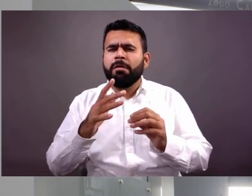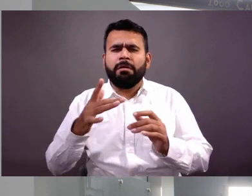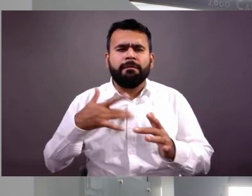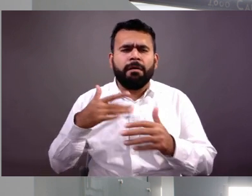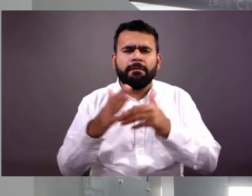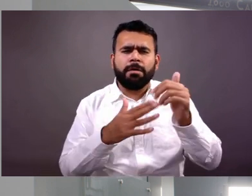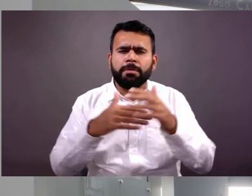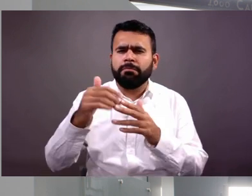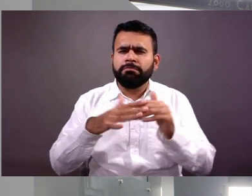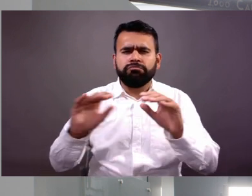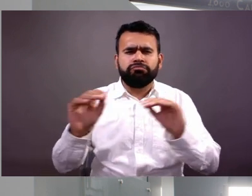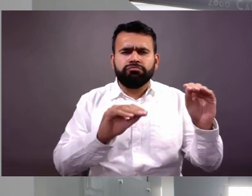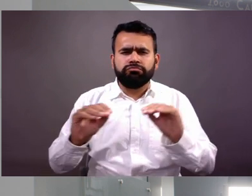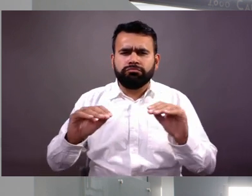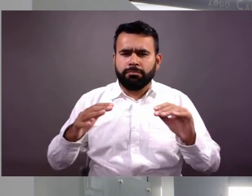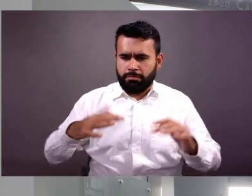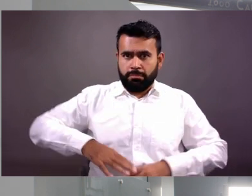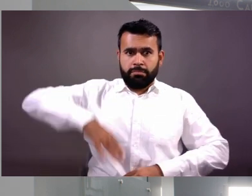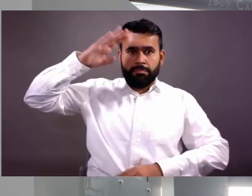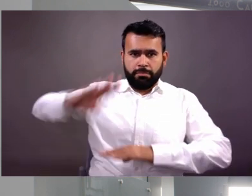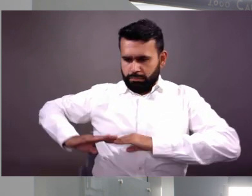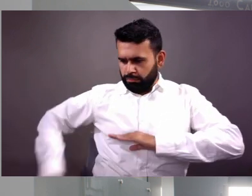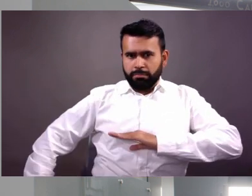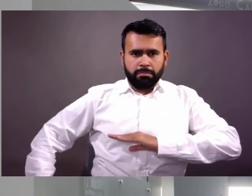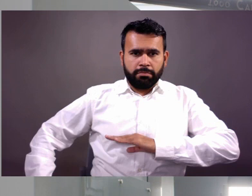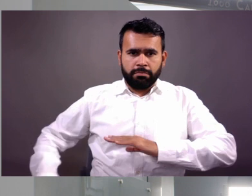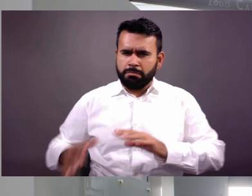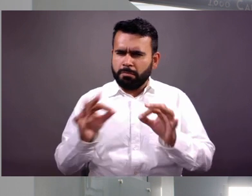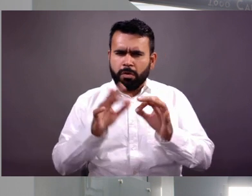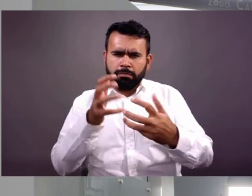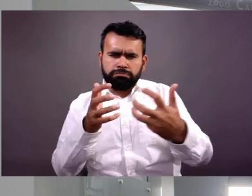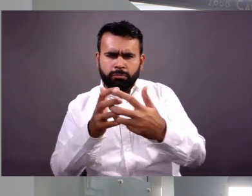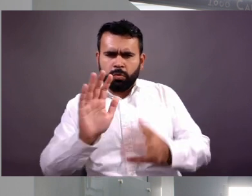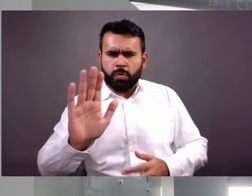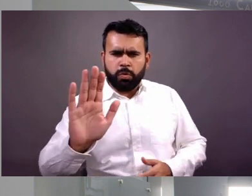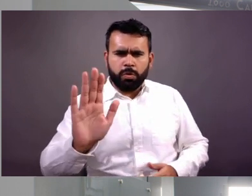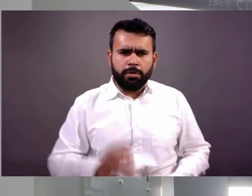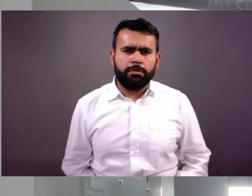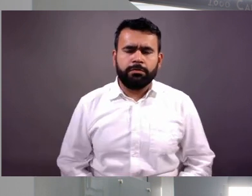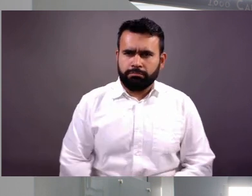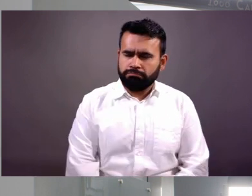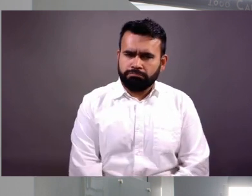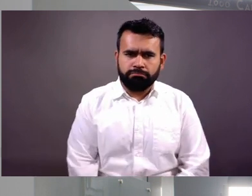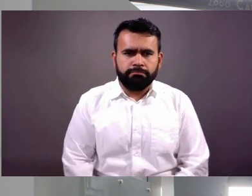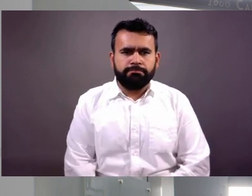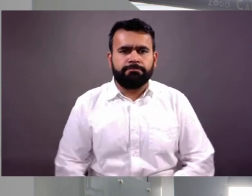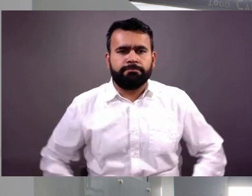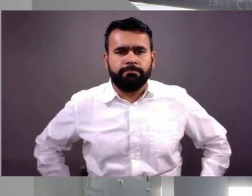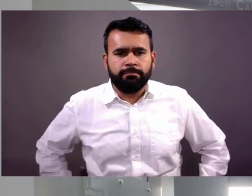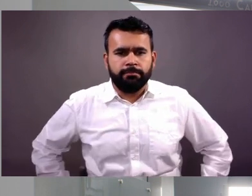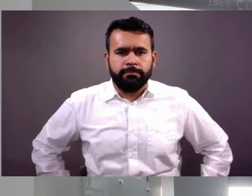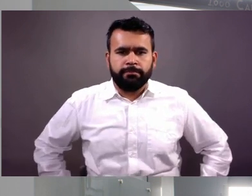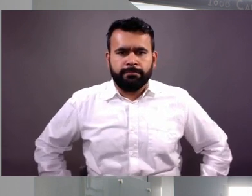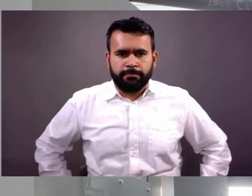style, but it might make it look like you're connecting your upper body to your lower body, so you may choose to do that. So let's try it just without the chest roll.